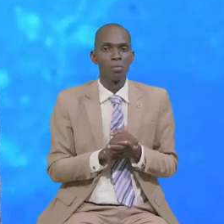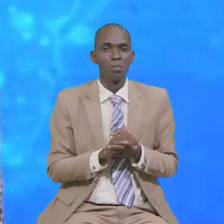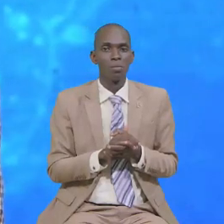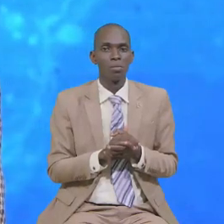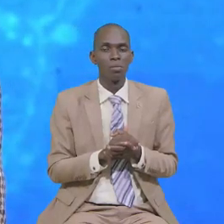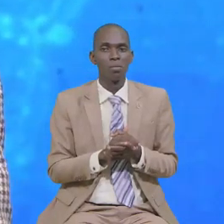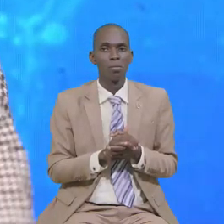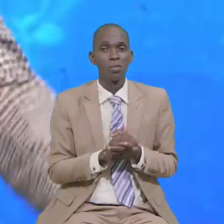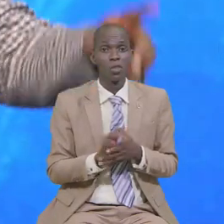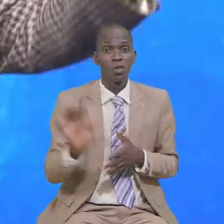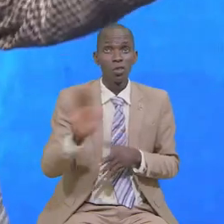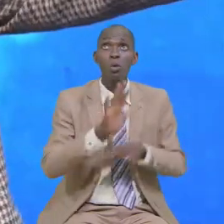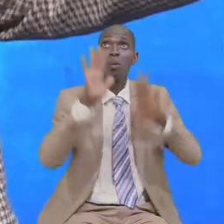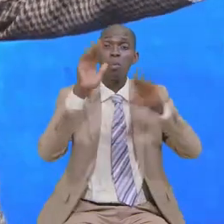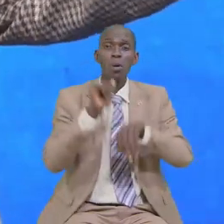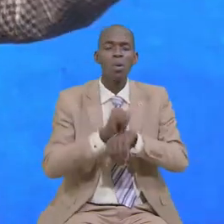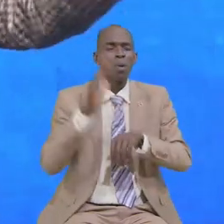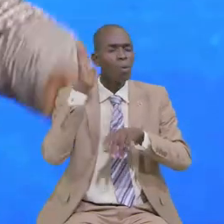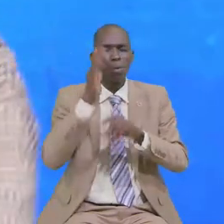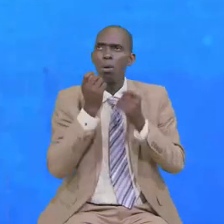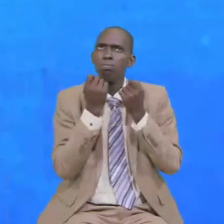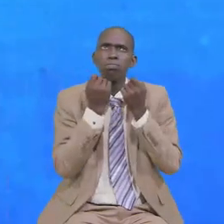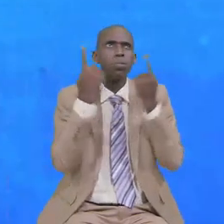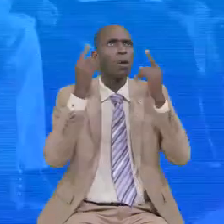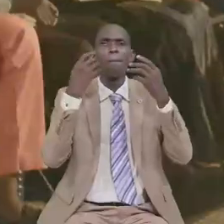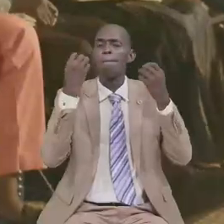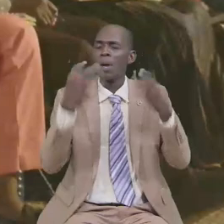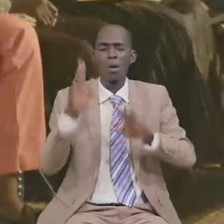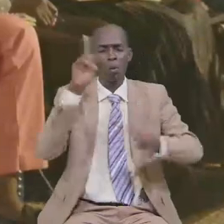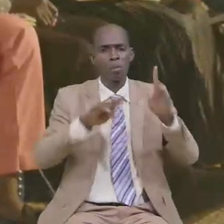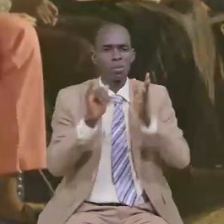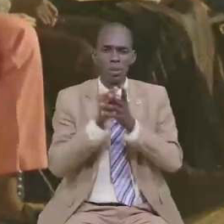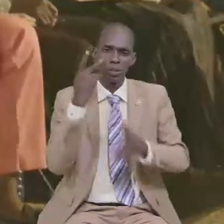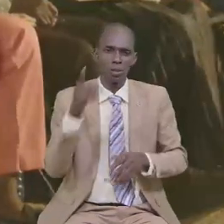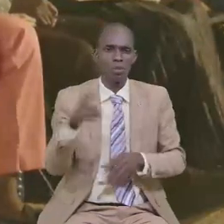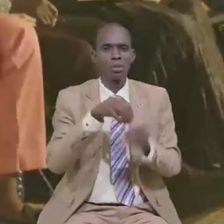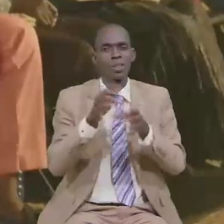Your miracle will amaze many people that see you.